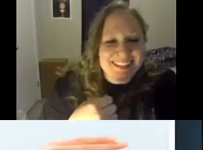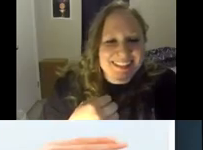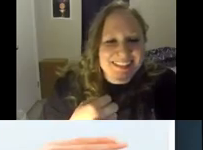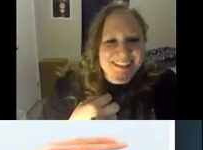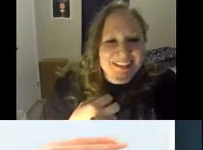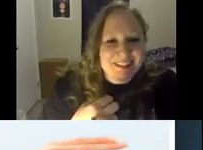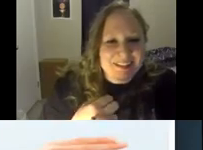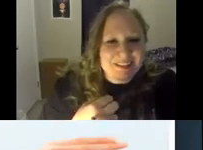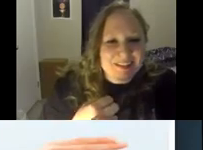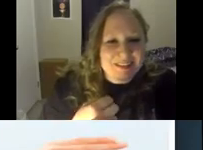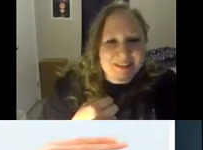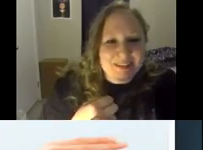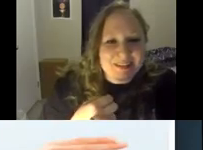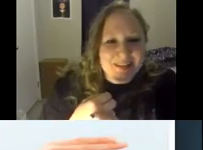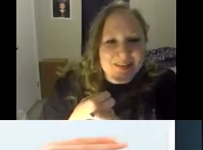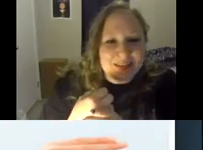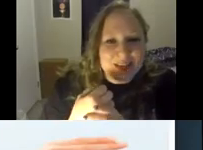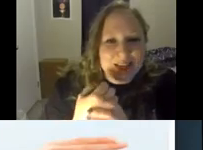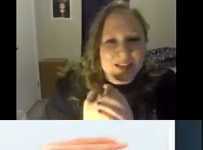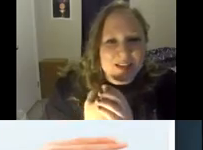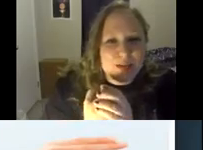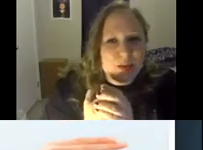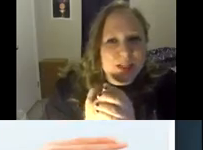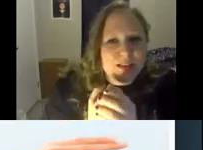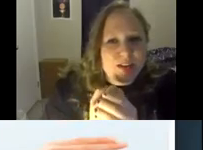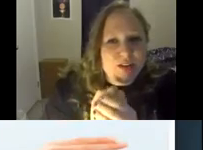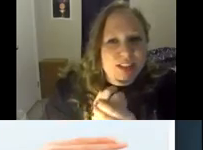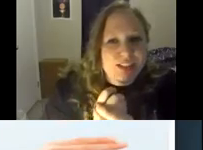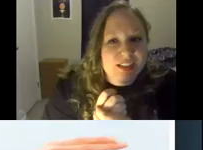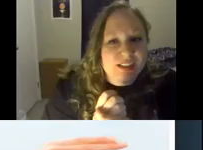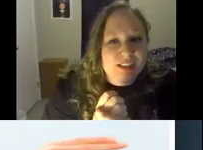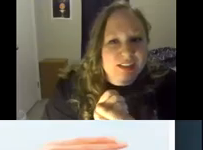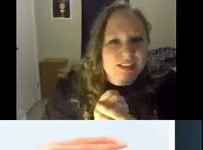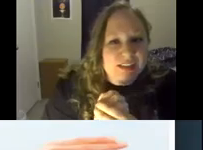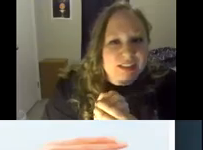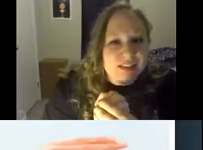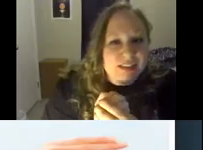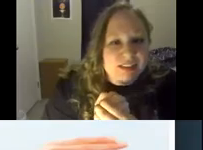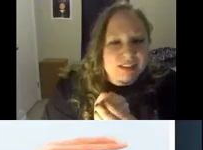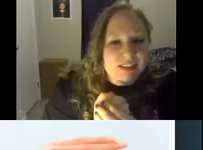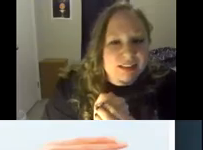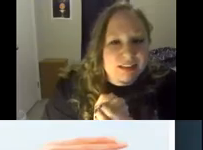what to do. Sorry, guys. I can see Kara and Kara only now.